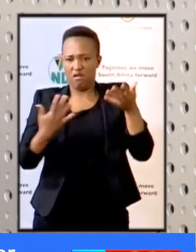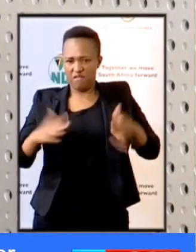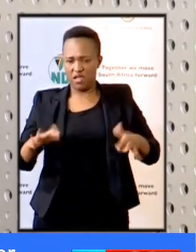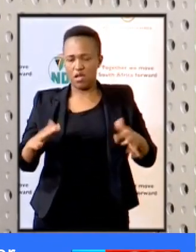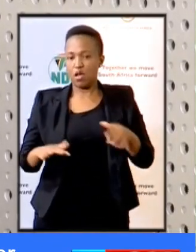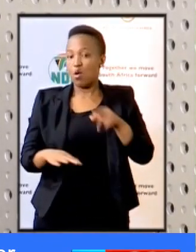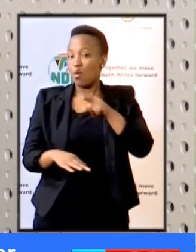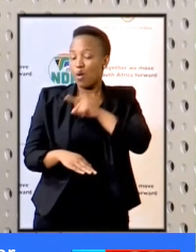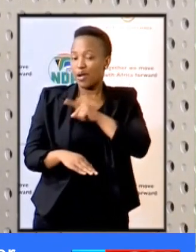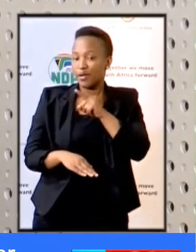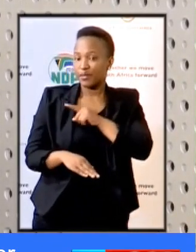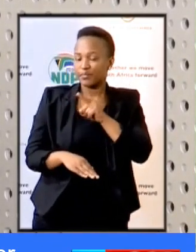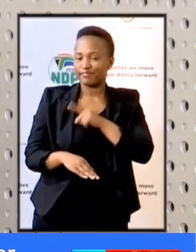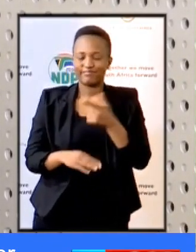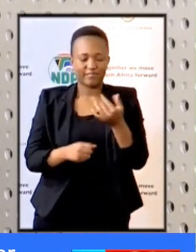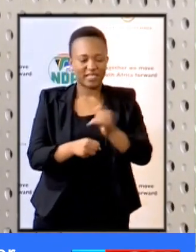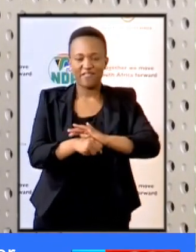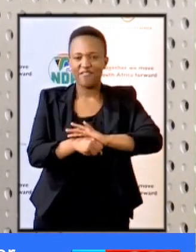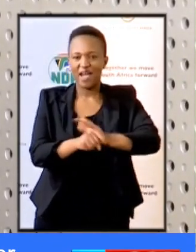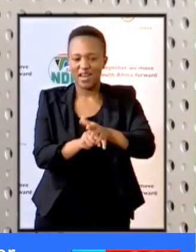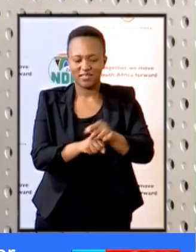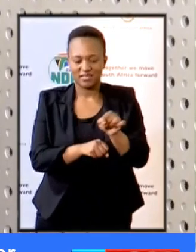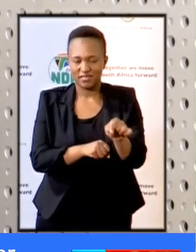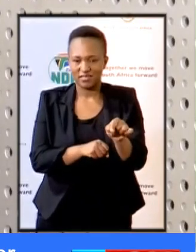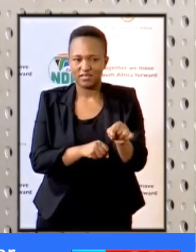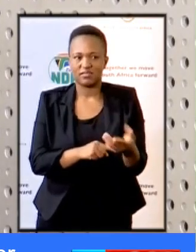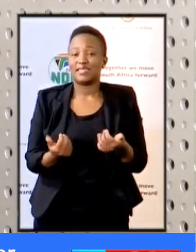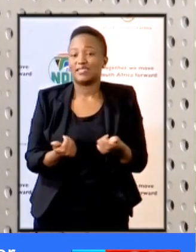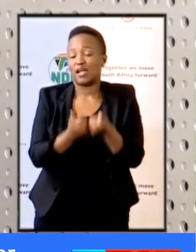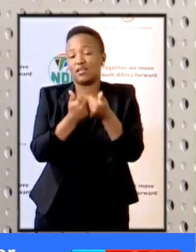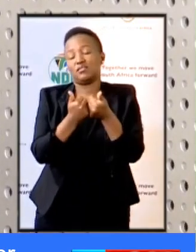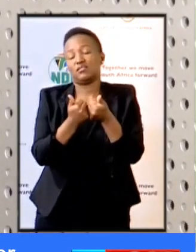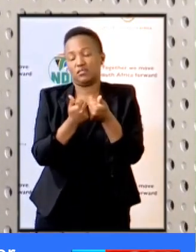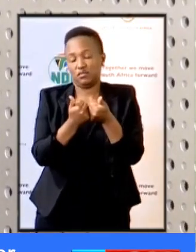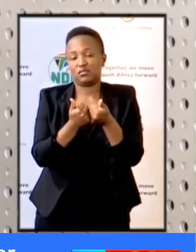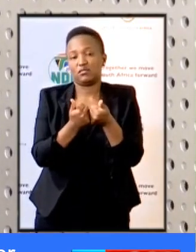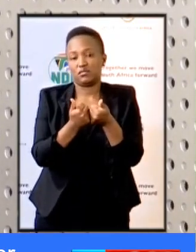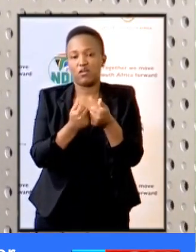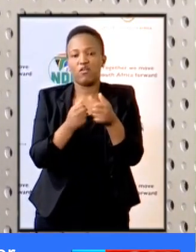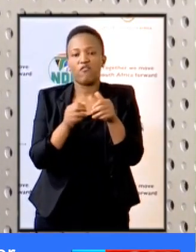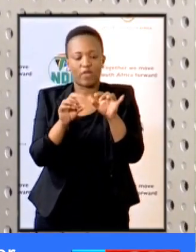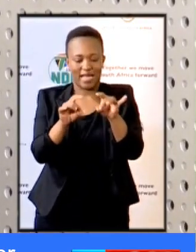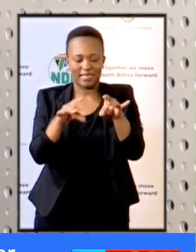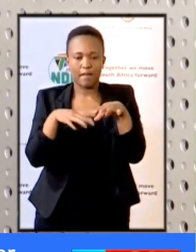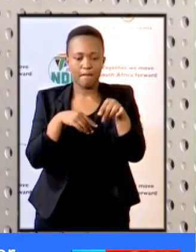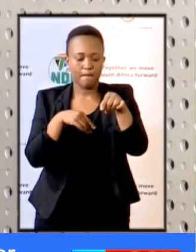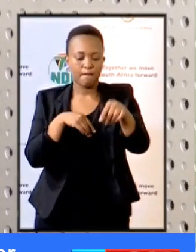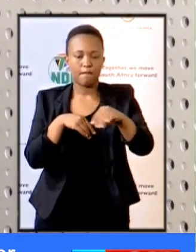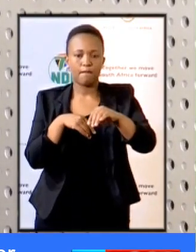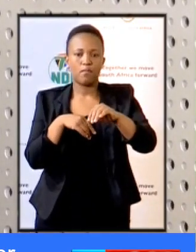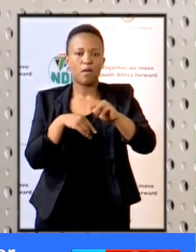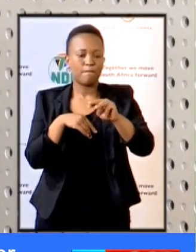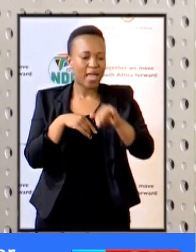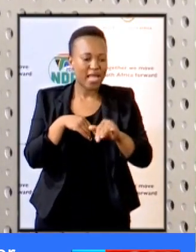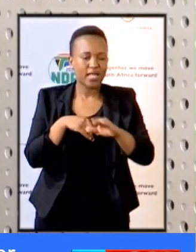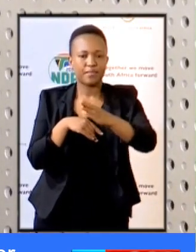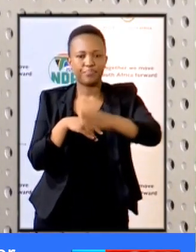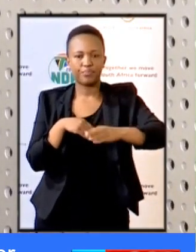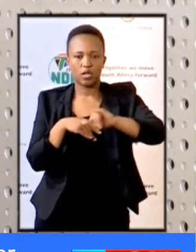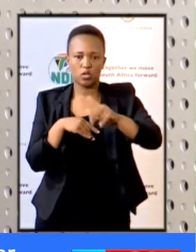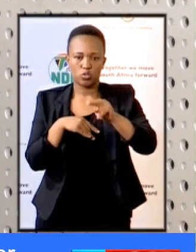of the virus, getting them. So we have postponed them. So all the learners,